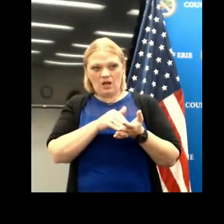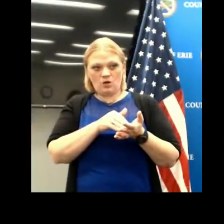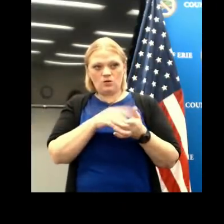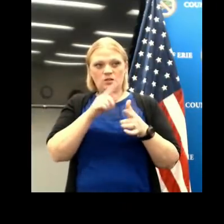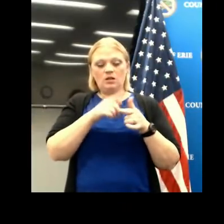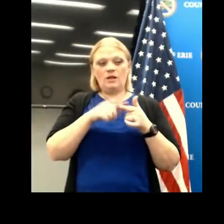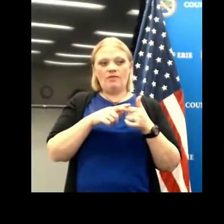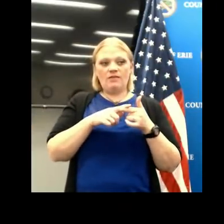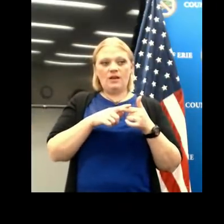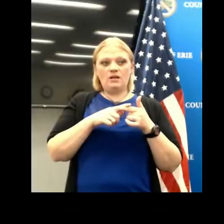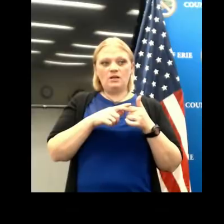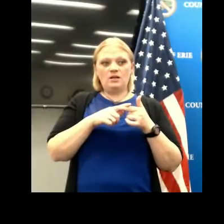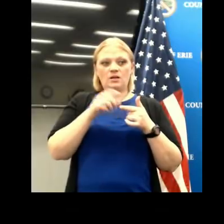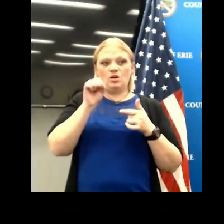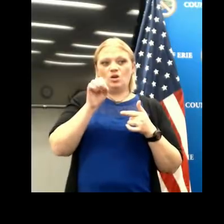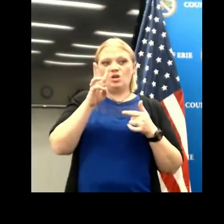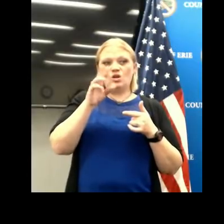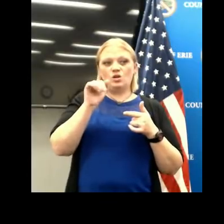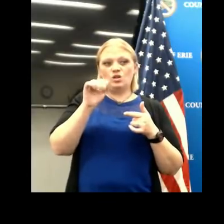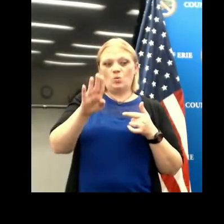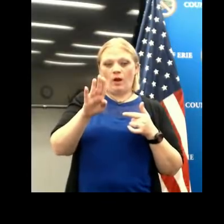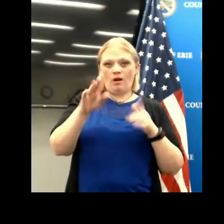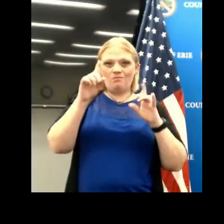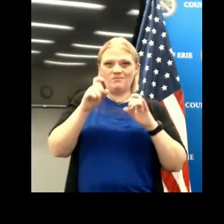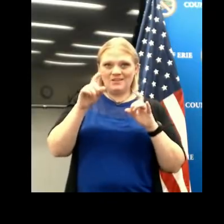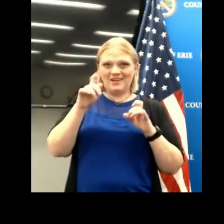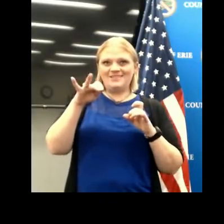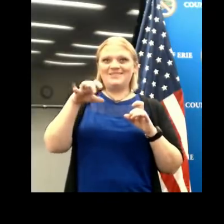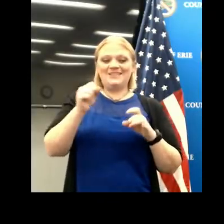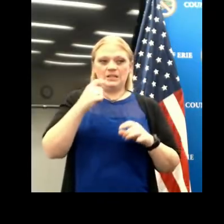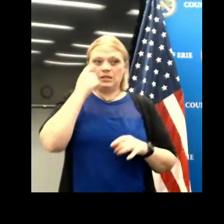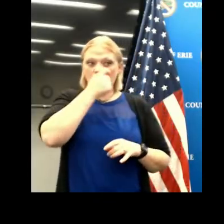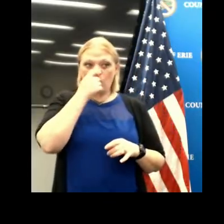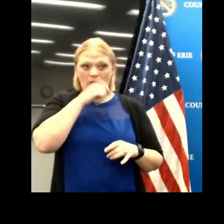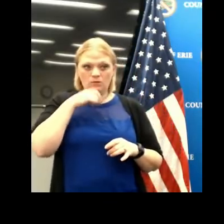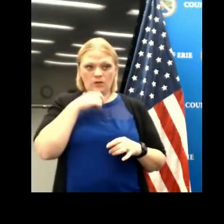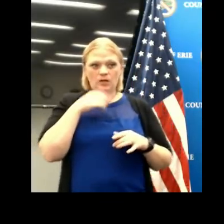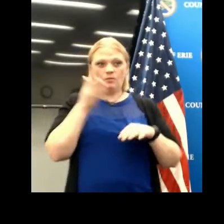And swab testing kits. We've had a lot of questions about testing kits. We have over